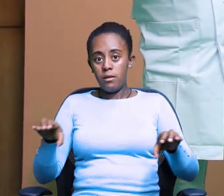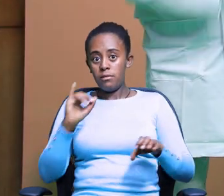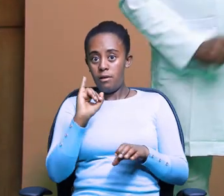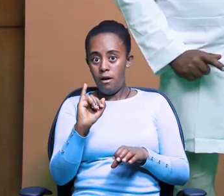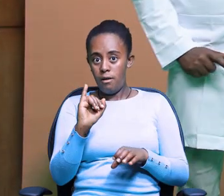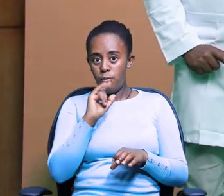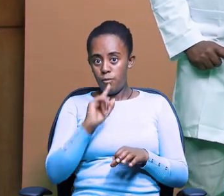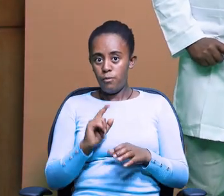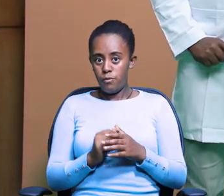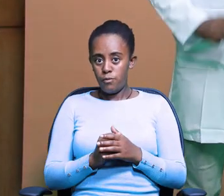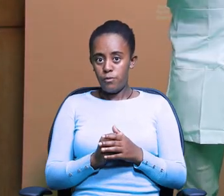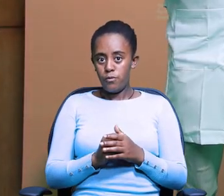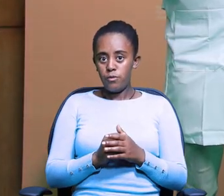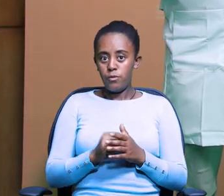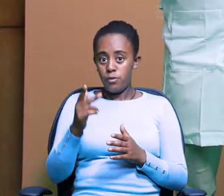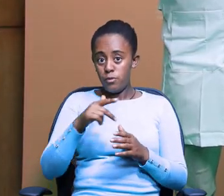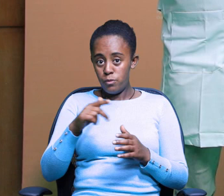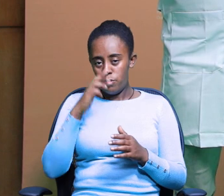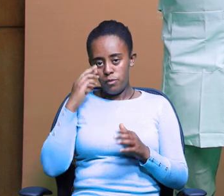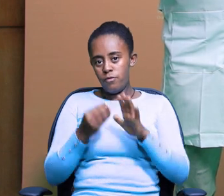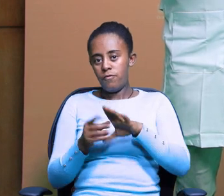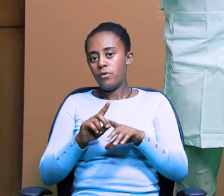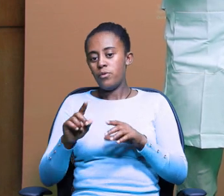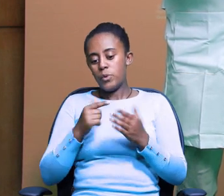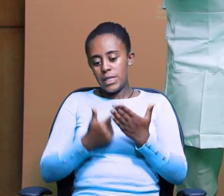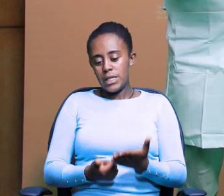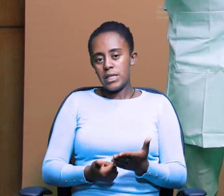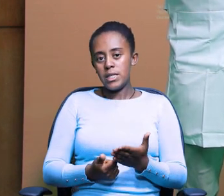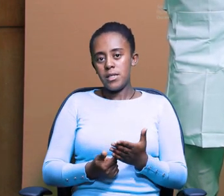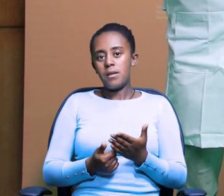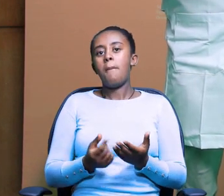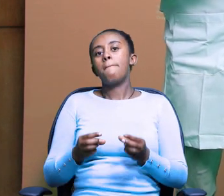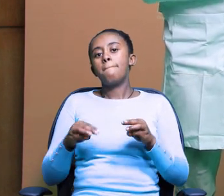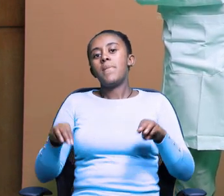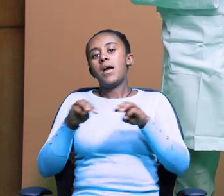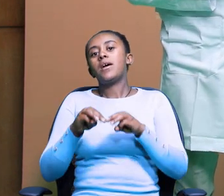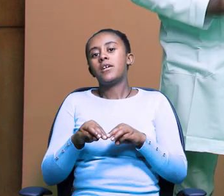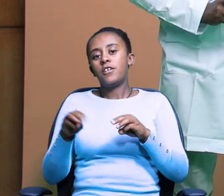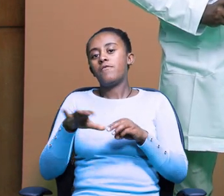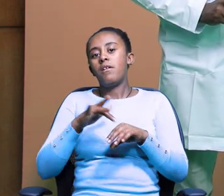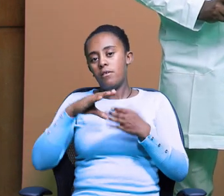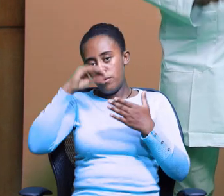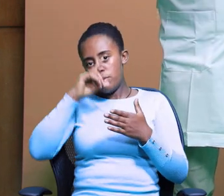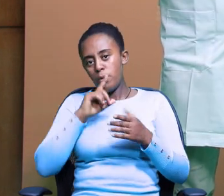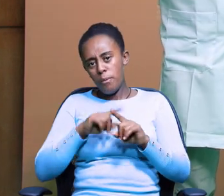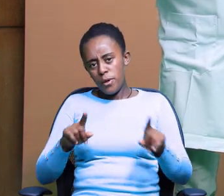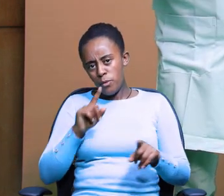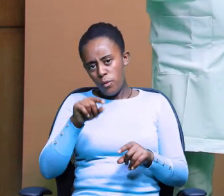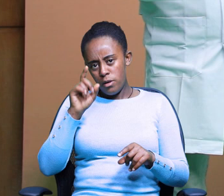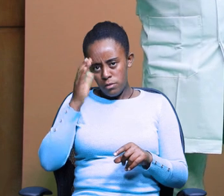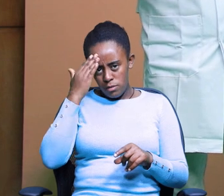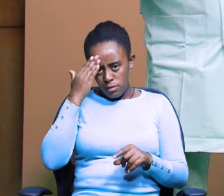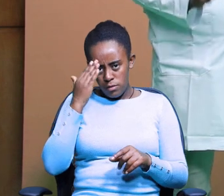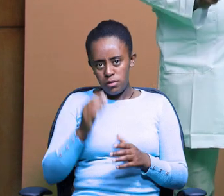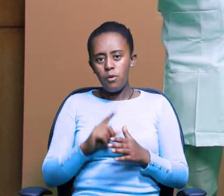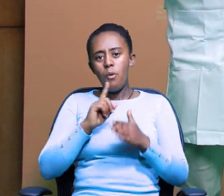the wire. This is what we learn under magnetic field strength of solenoid. But one thing you